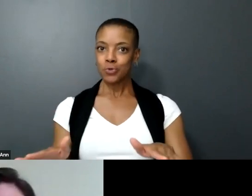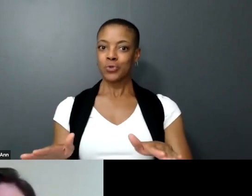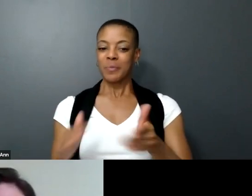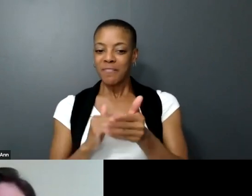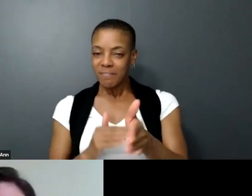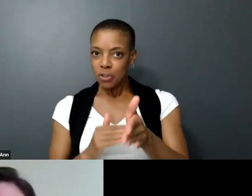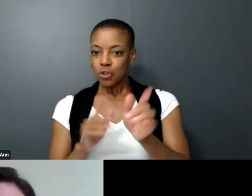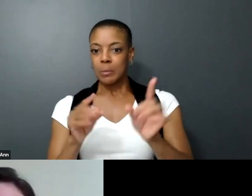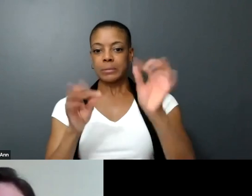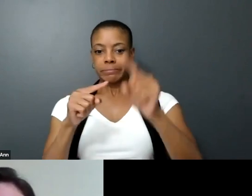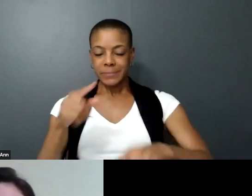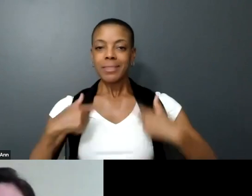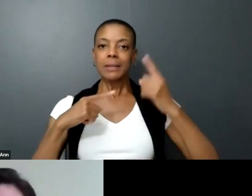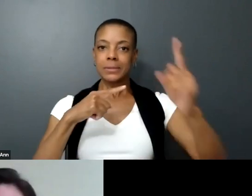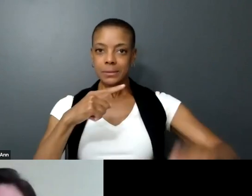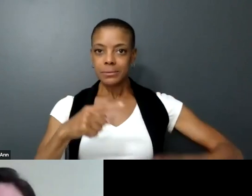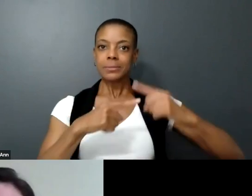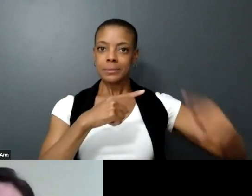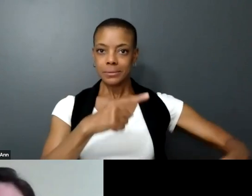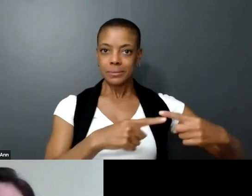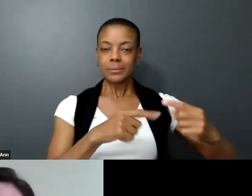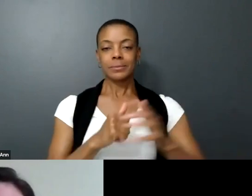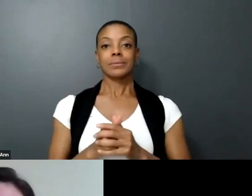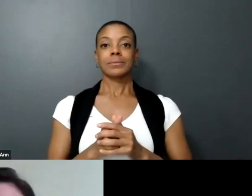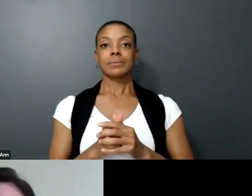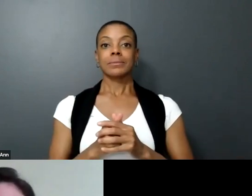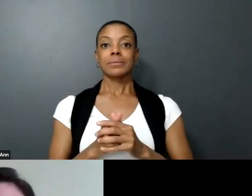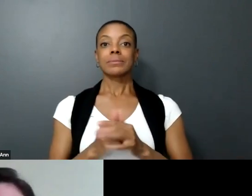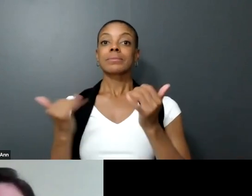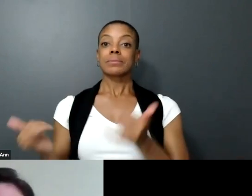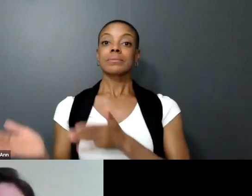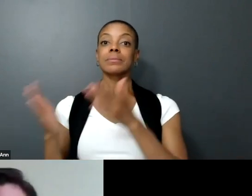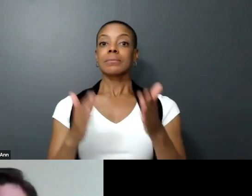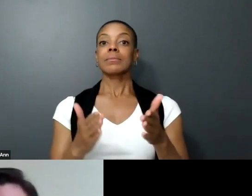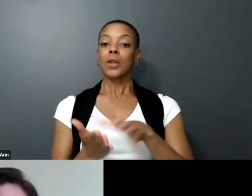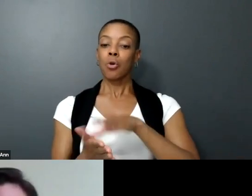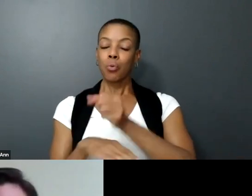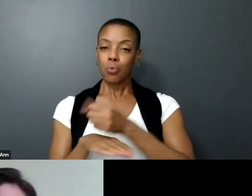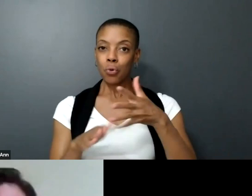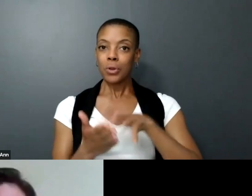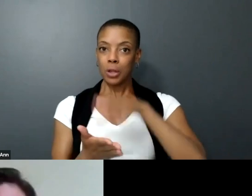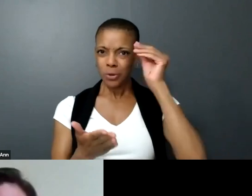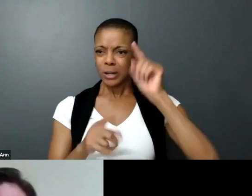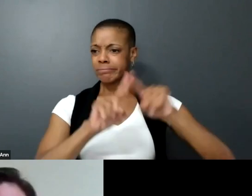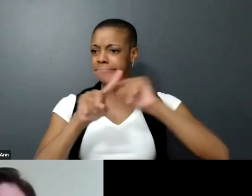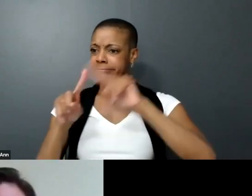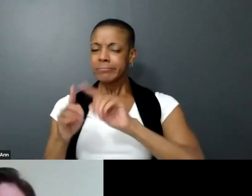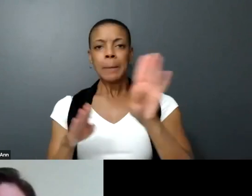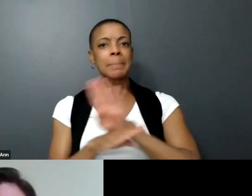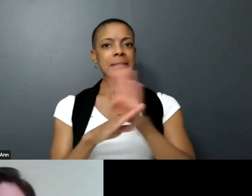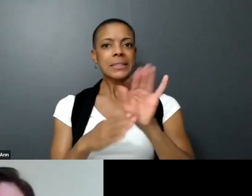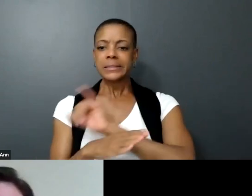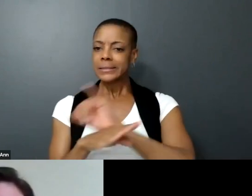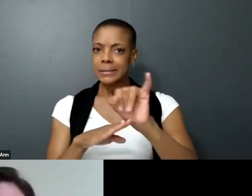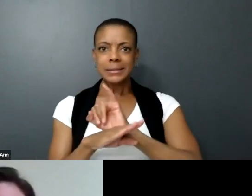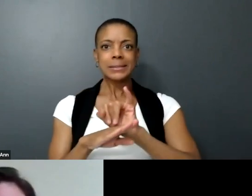age. With proponents in our territory, we are pursuing inclusion of early learning about a variety of industries to ensure that our children